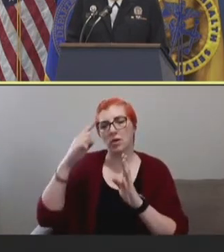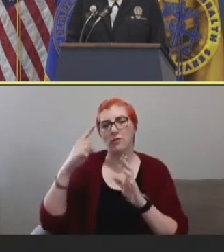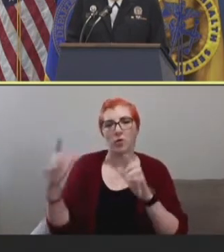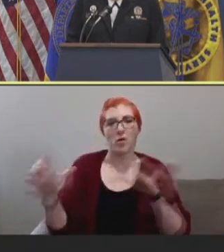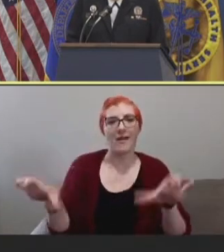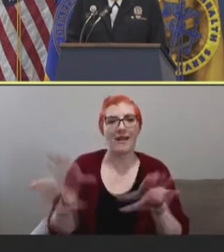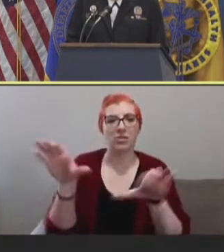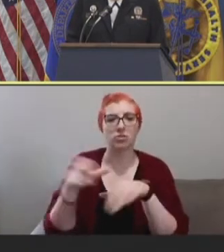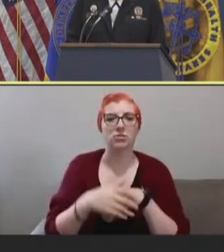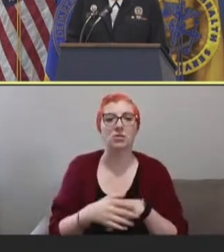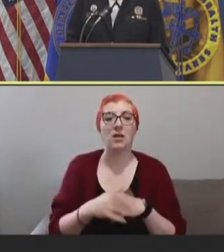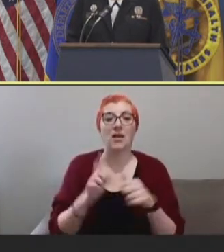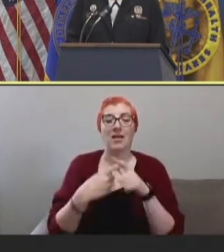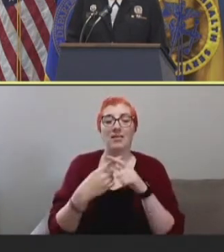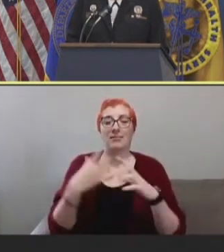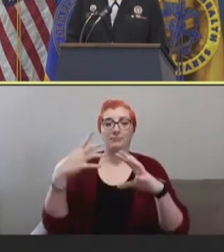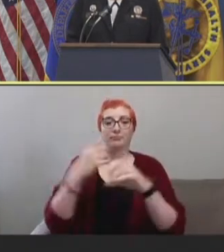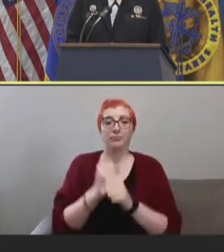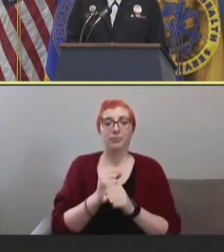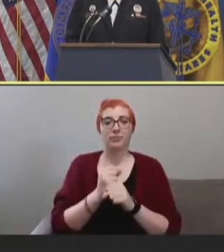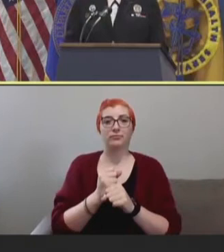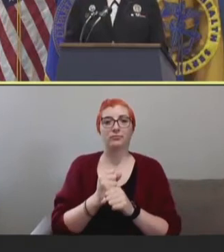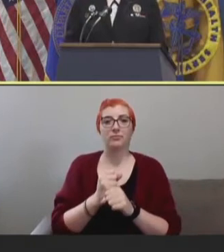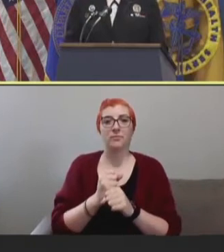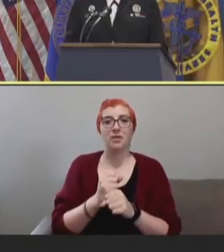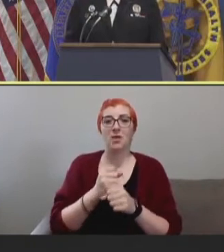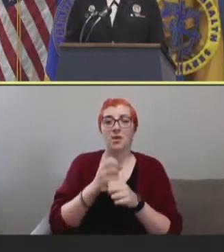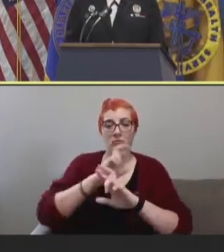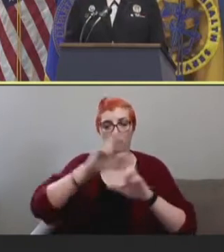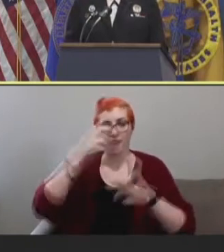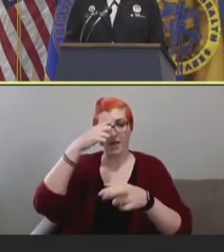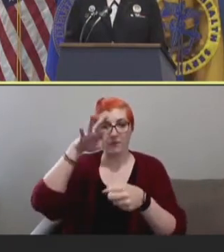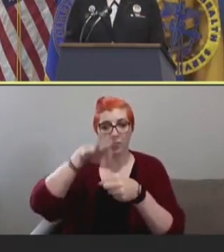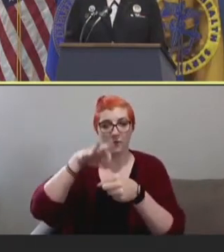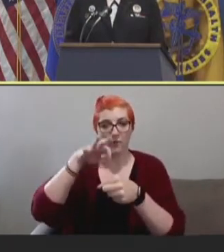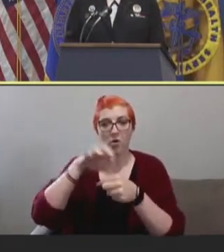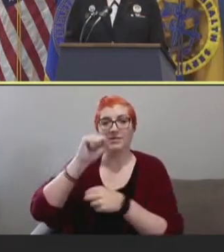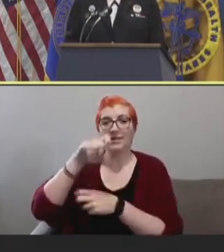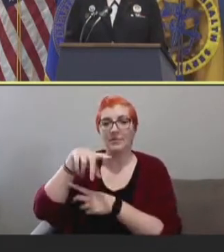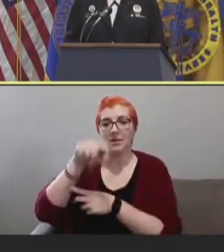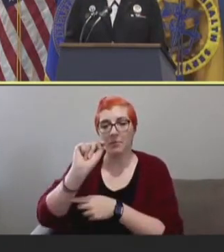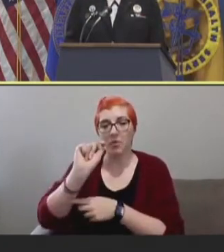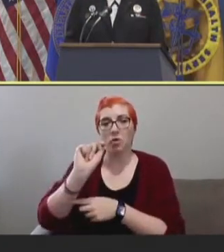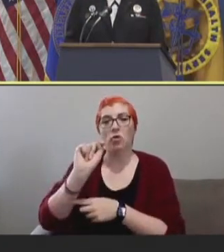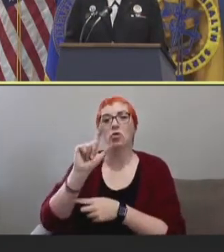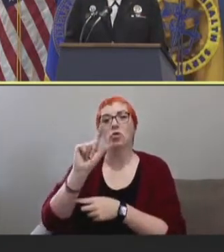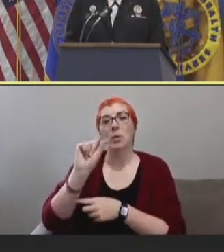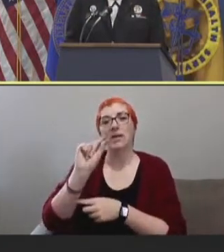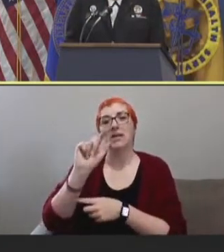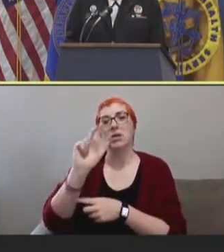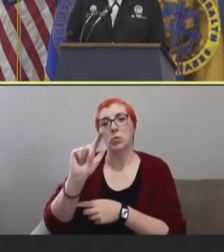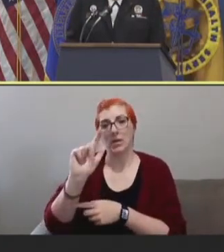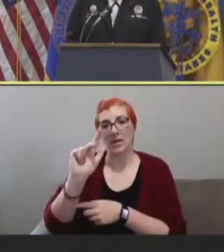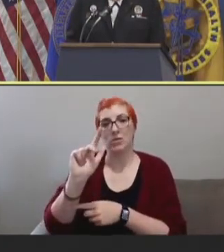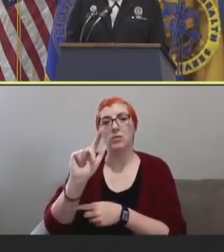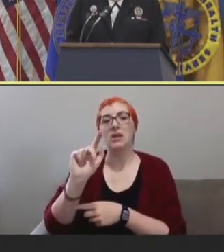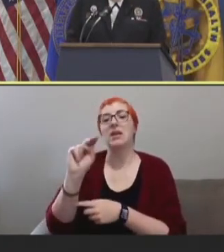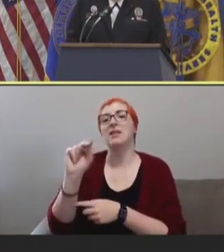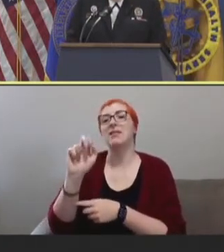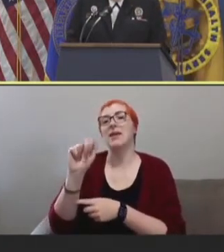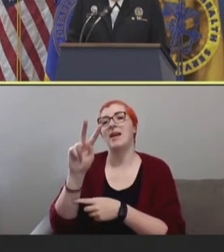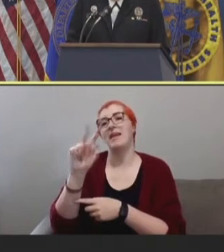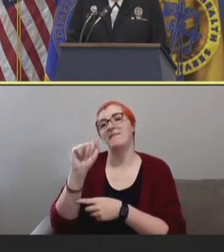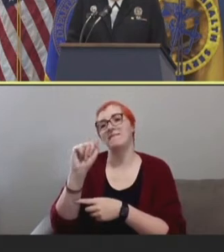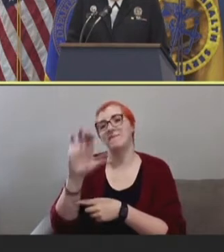findings and be ready for a vote by September 2023 at the NVAC meeting. After the